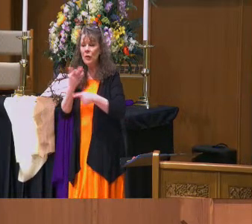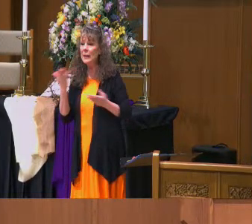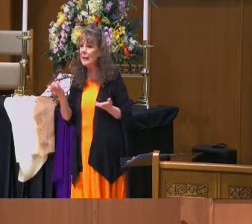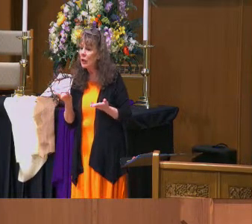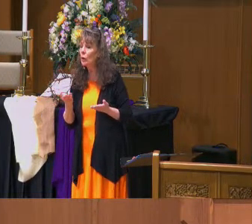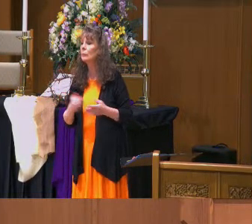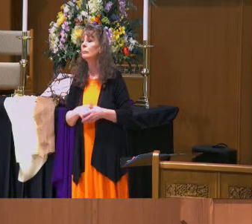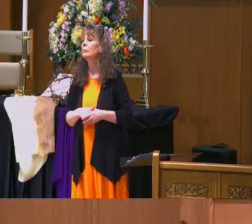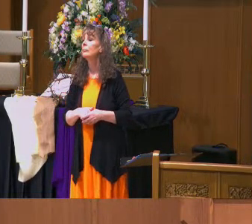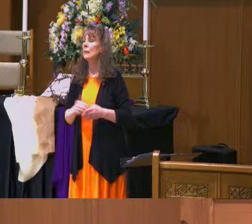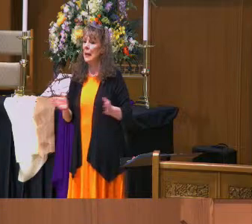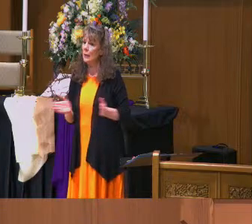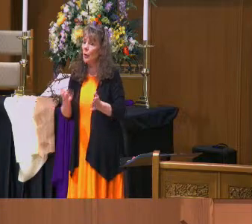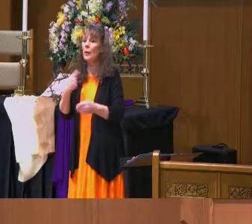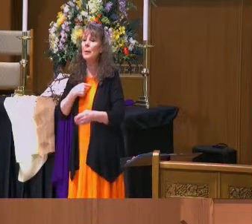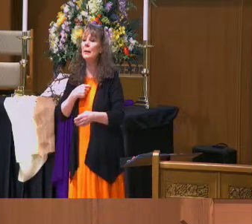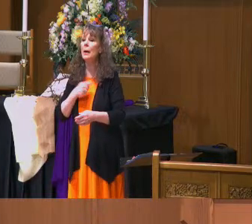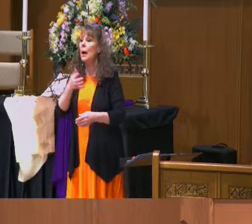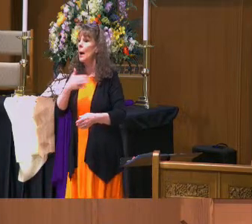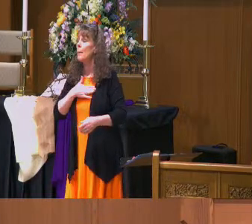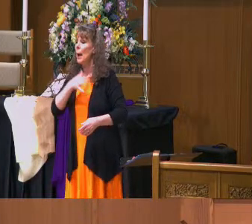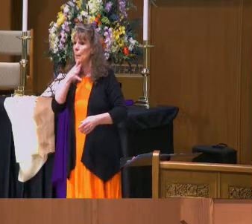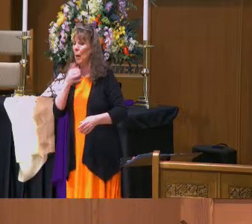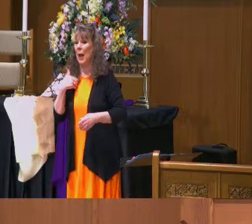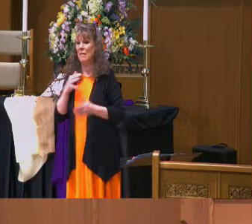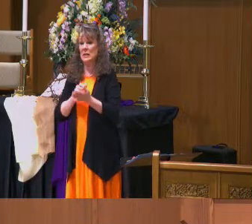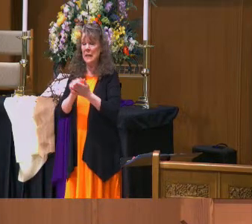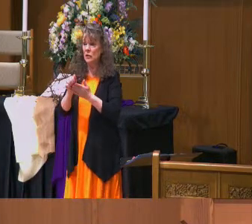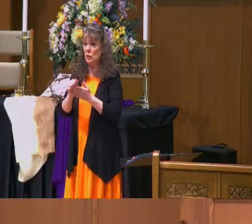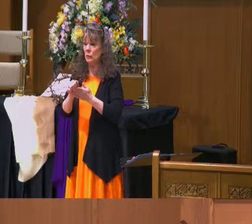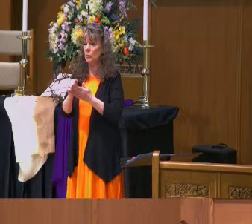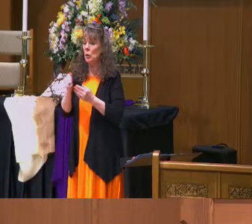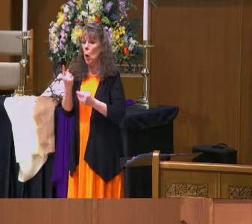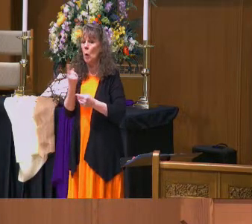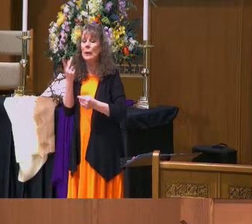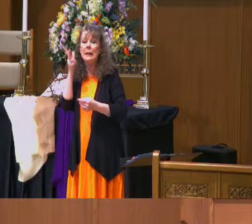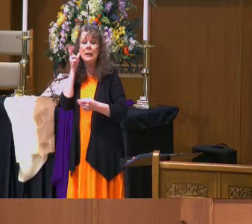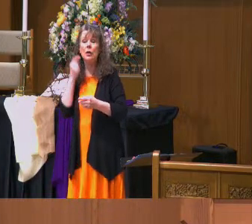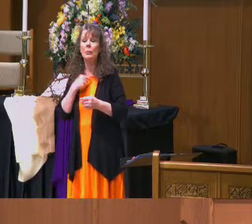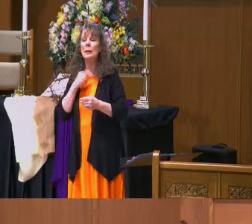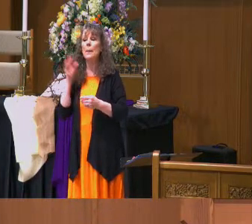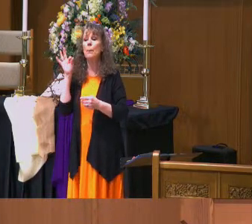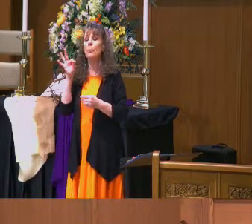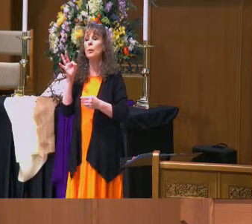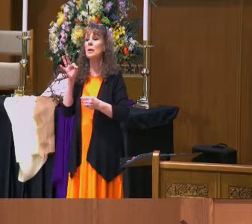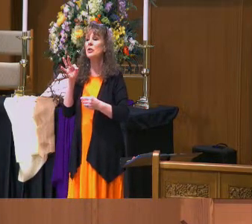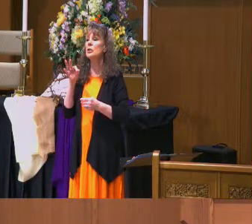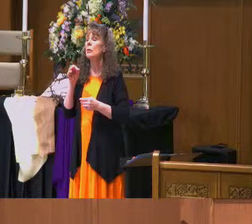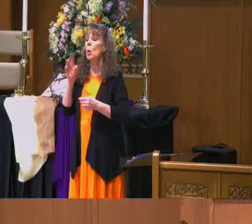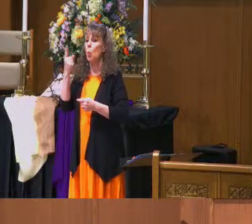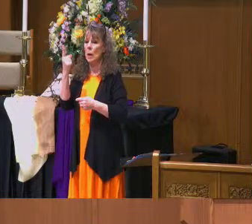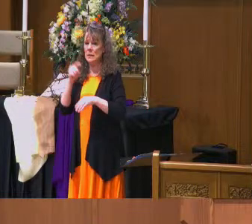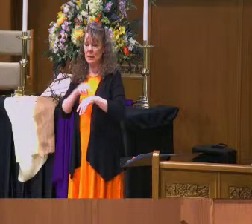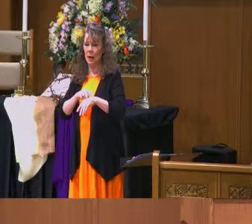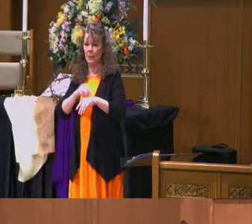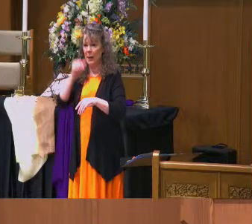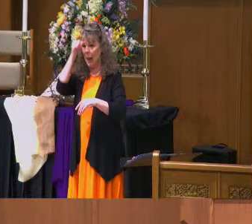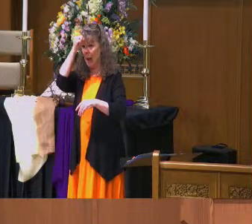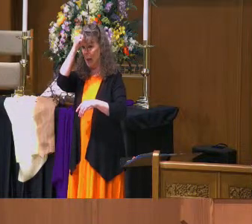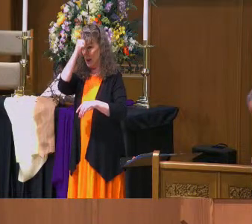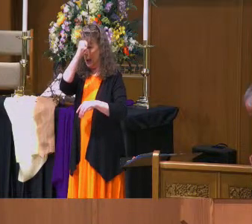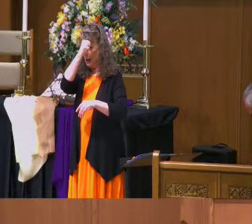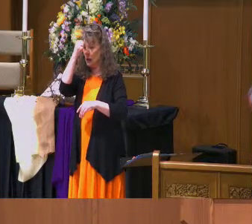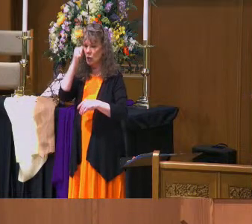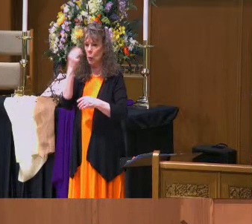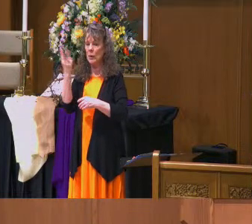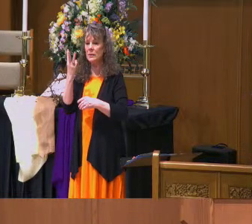cheering me on. My mother at the time had cancer. She only heard me preach from here one time. She came on Ash Wednesday. And today, my son,